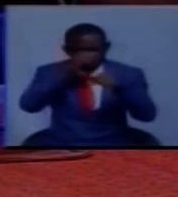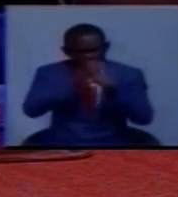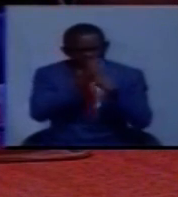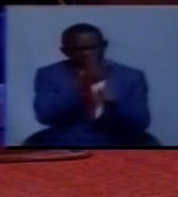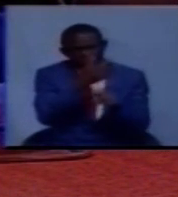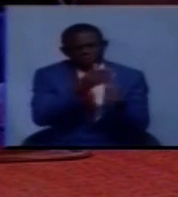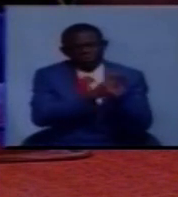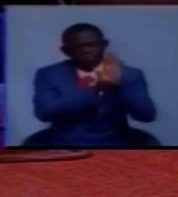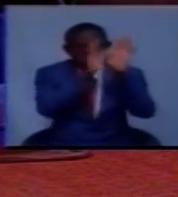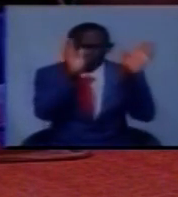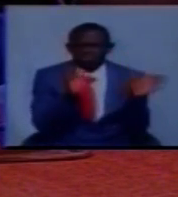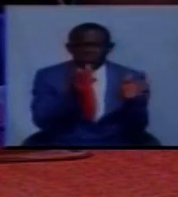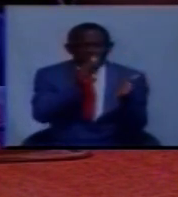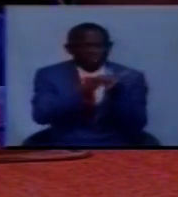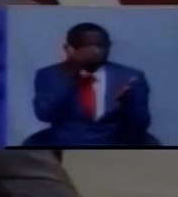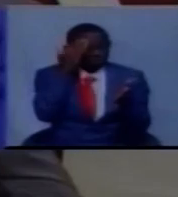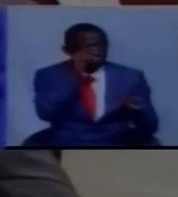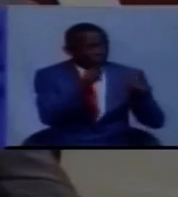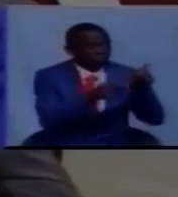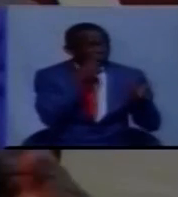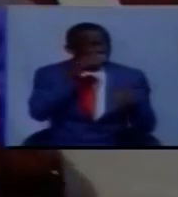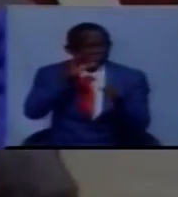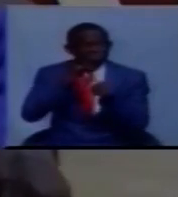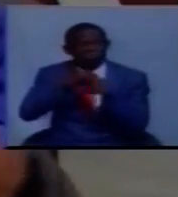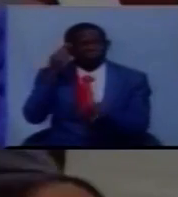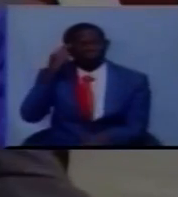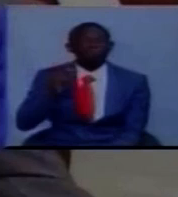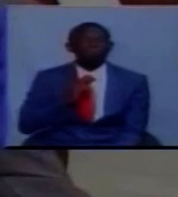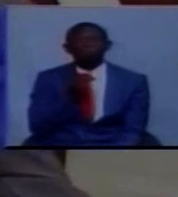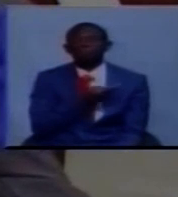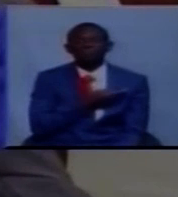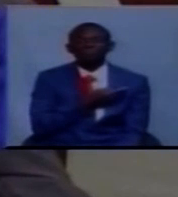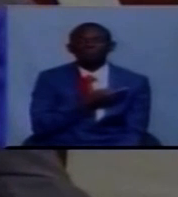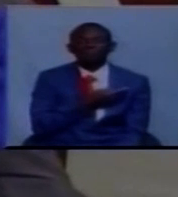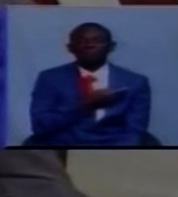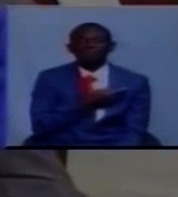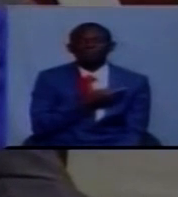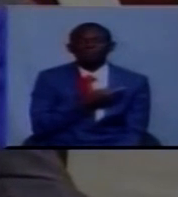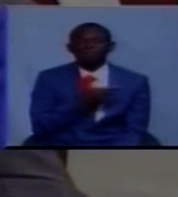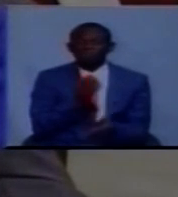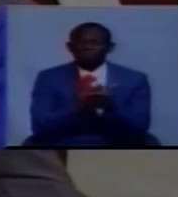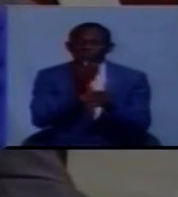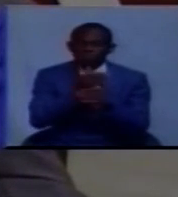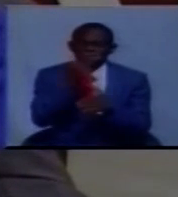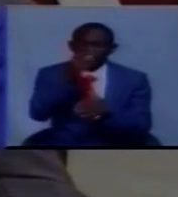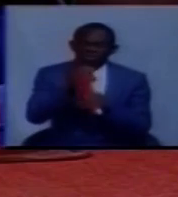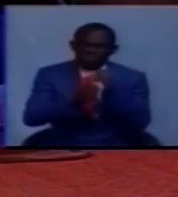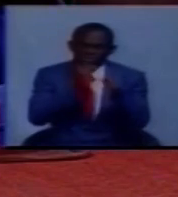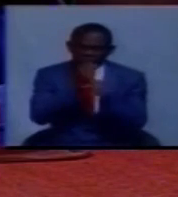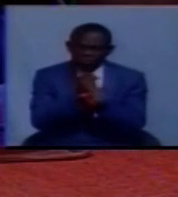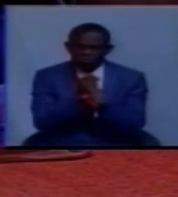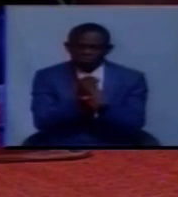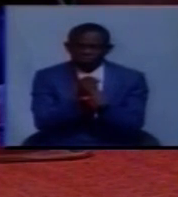you should give us another mandate, so that we clean up everything for the other people who might come after 30 years or so. So how many